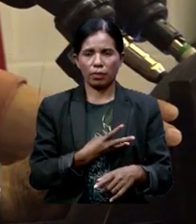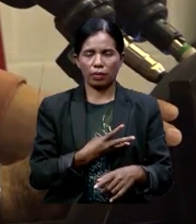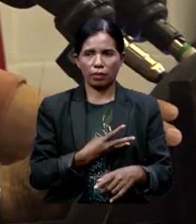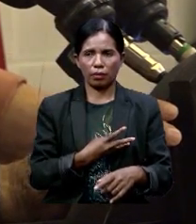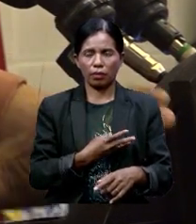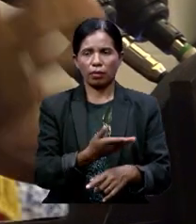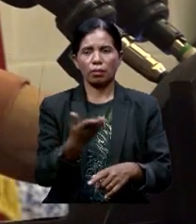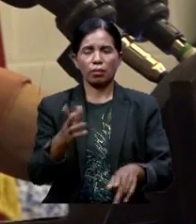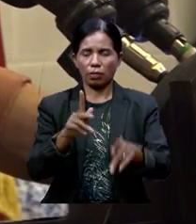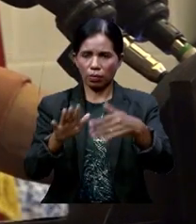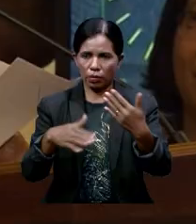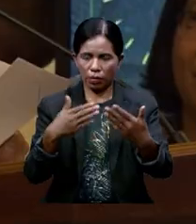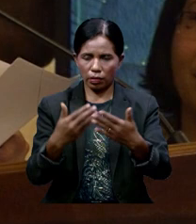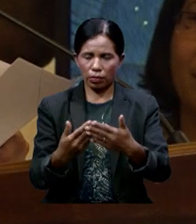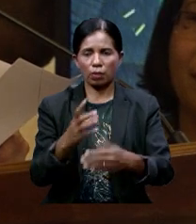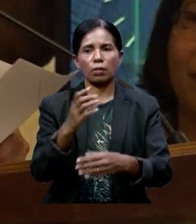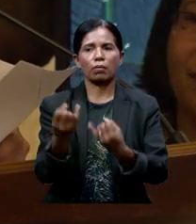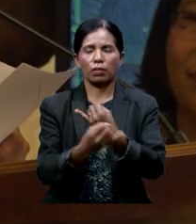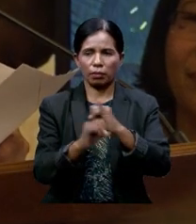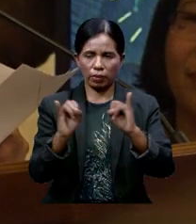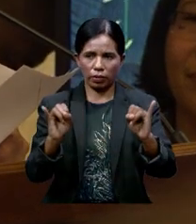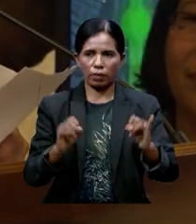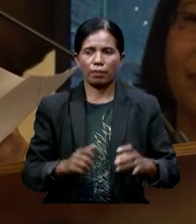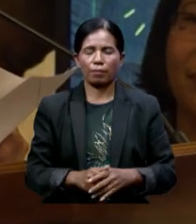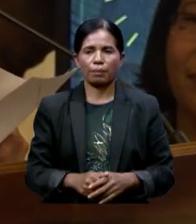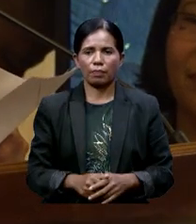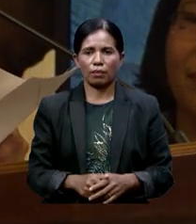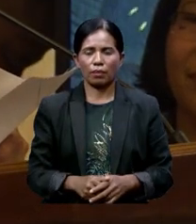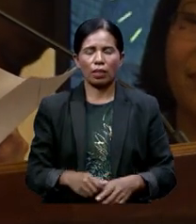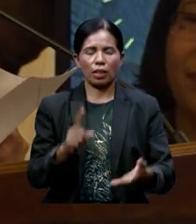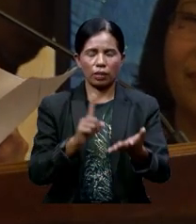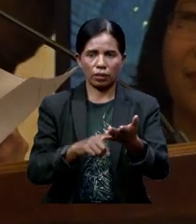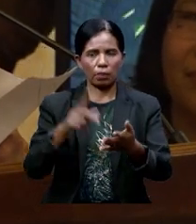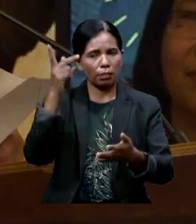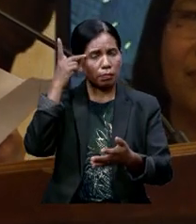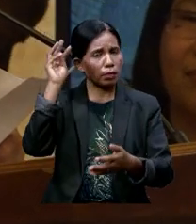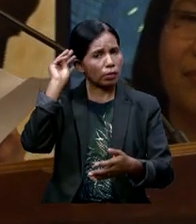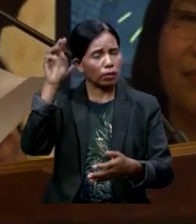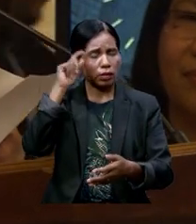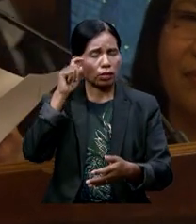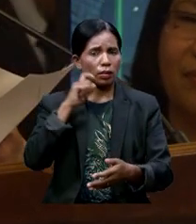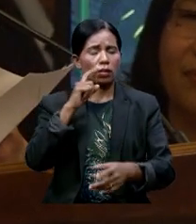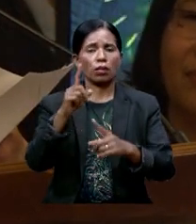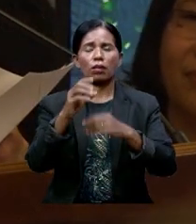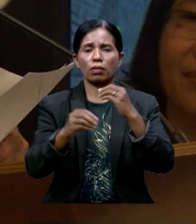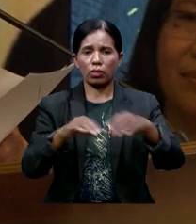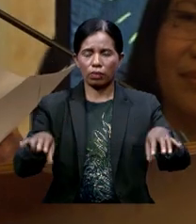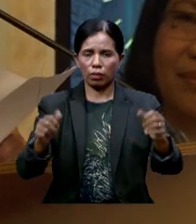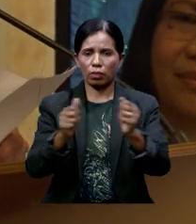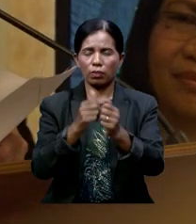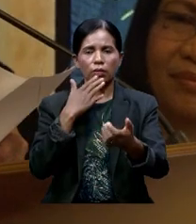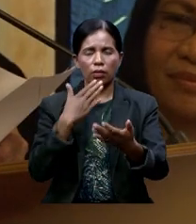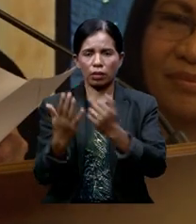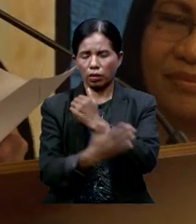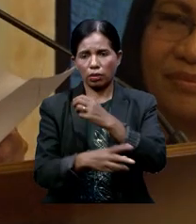healing the wounds and reconciliation. No Nemos, e no discurso, o primeiro-ministro Kairala Sanana Guzmão explica que a cooperação dia com a nação Síria